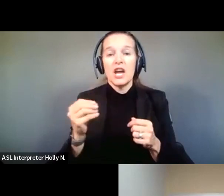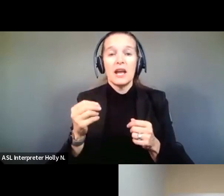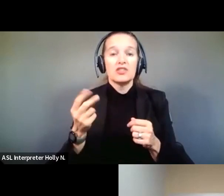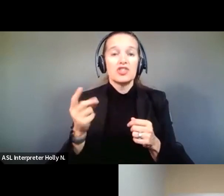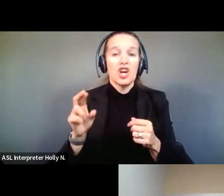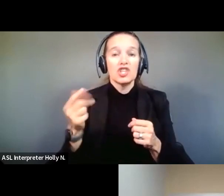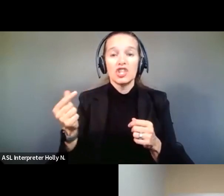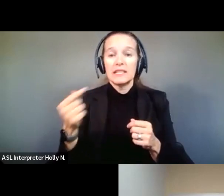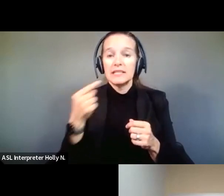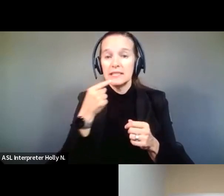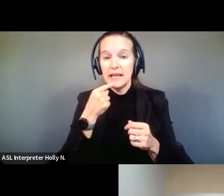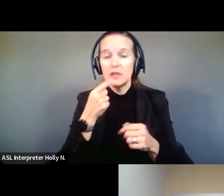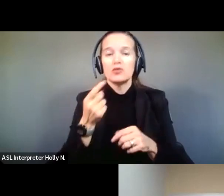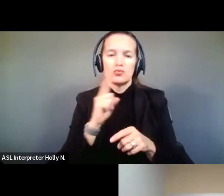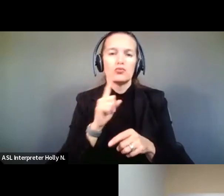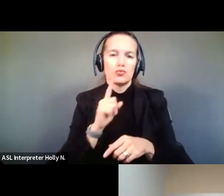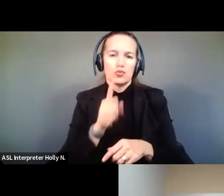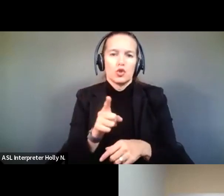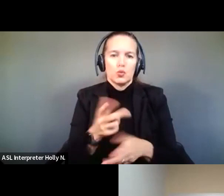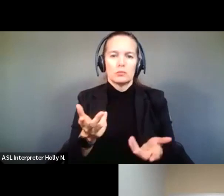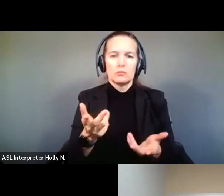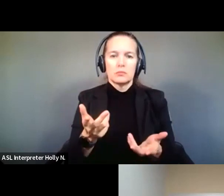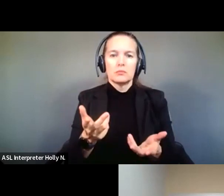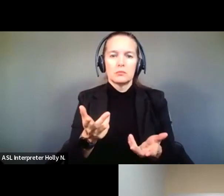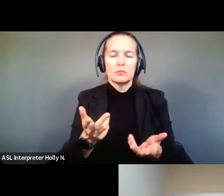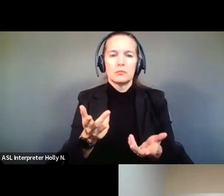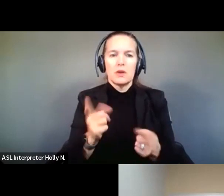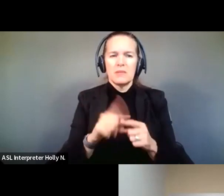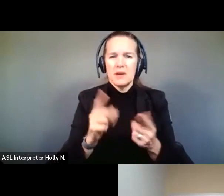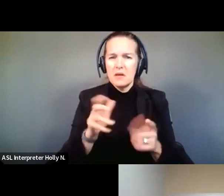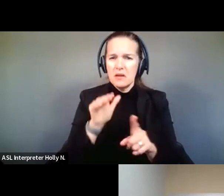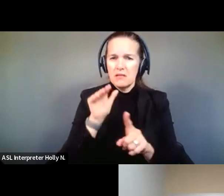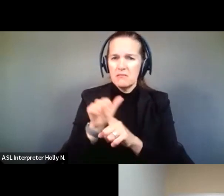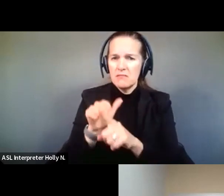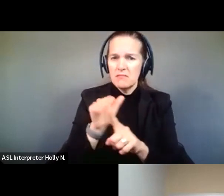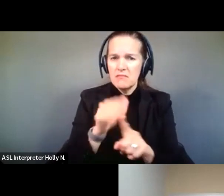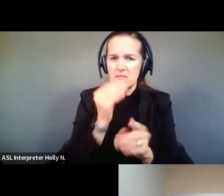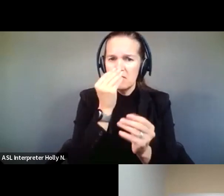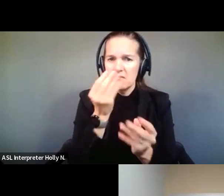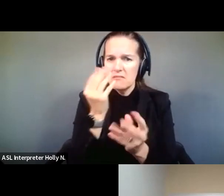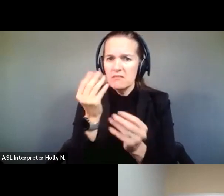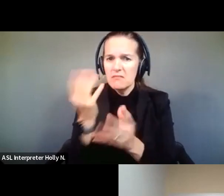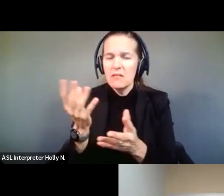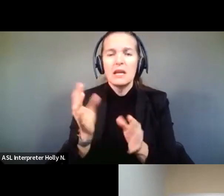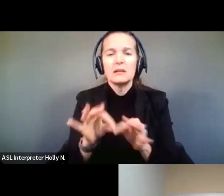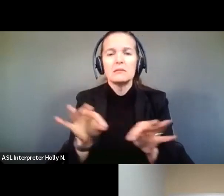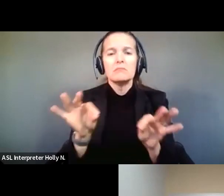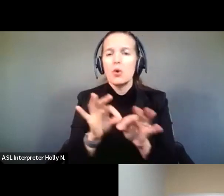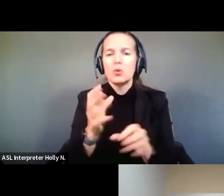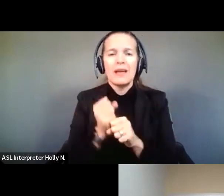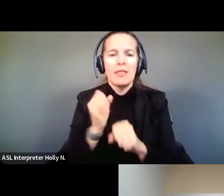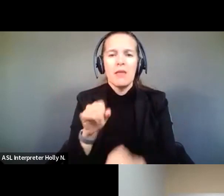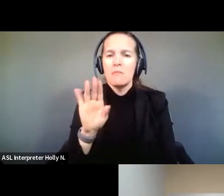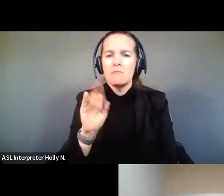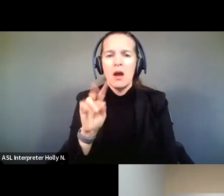is true, but I want to just let everybody out there know that it is so important to get that bivalent